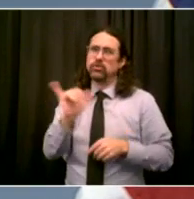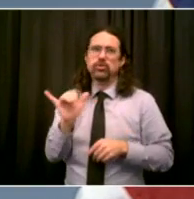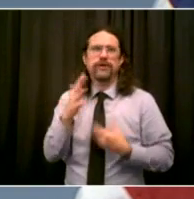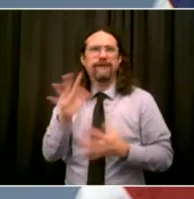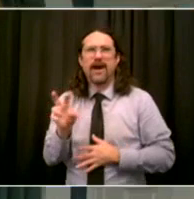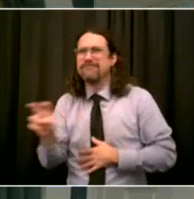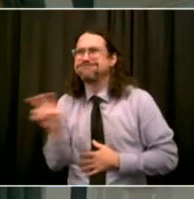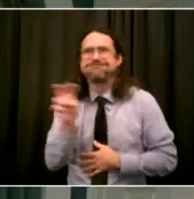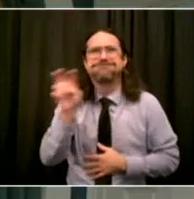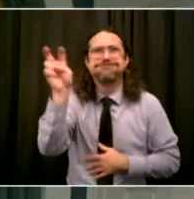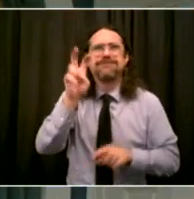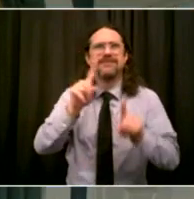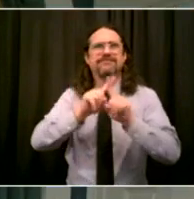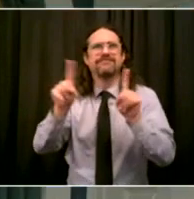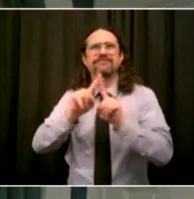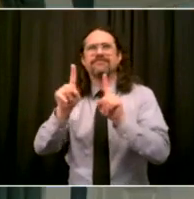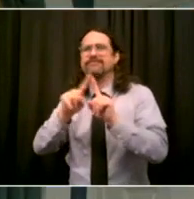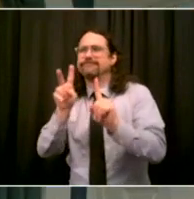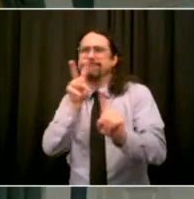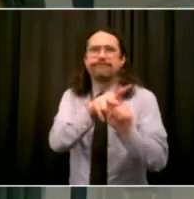role. You want to add, Chief?